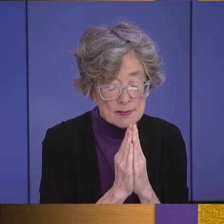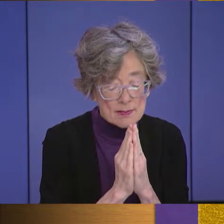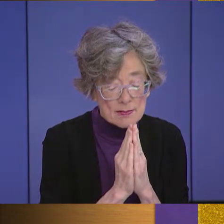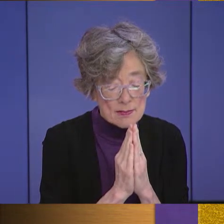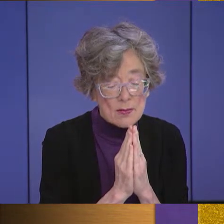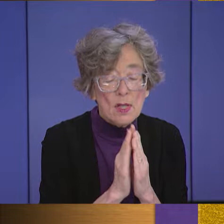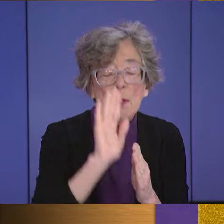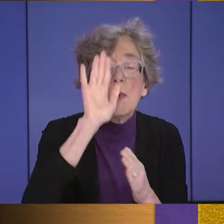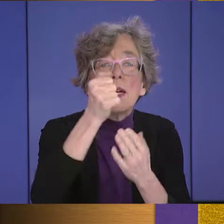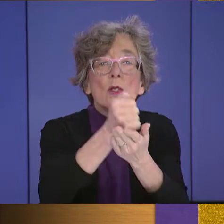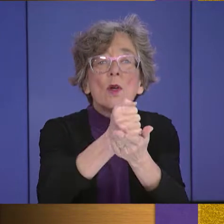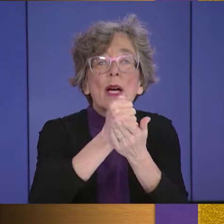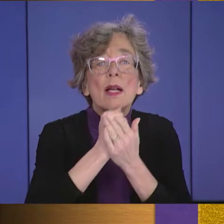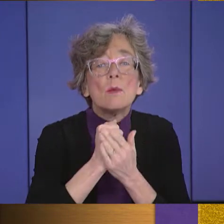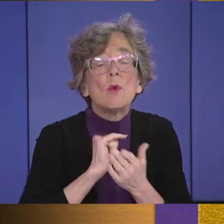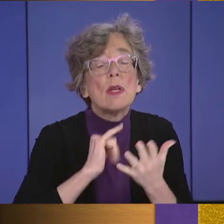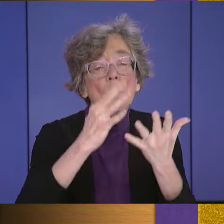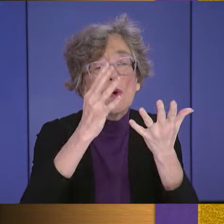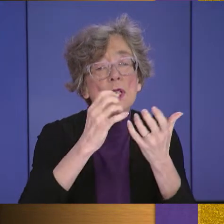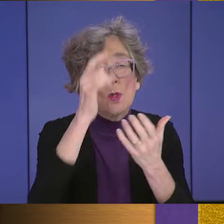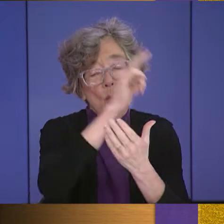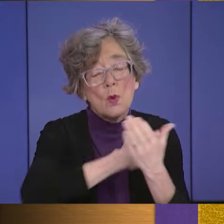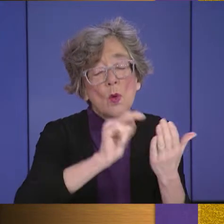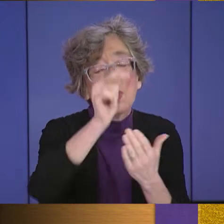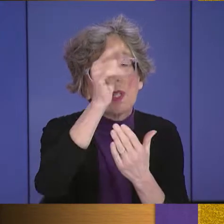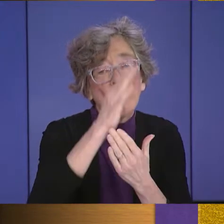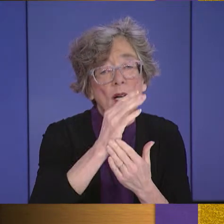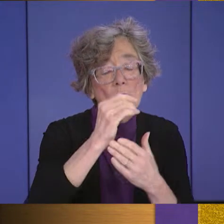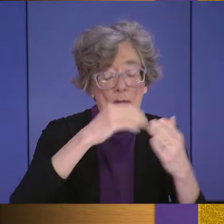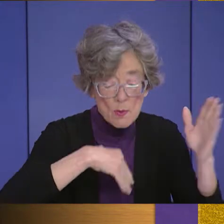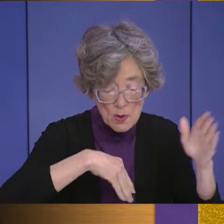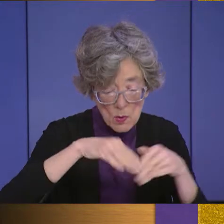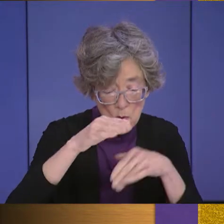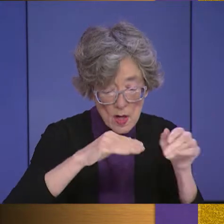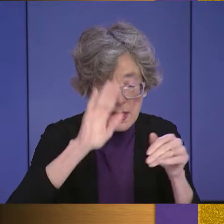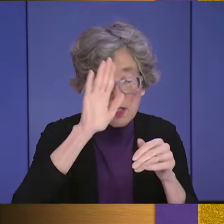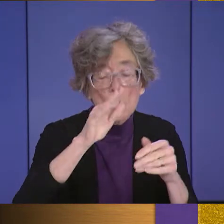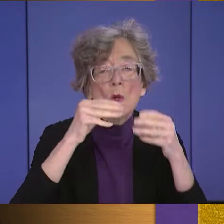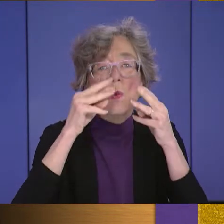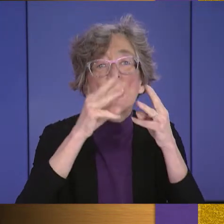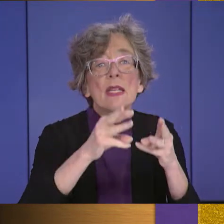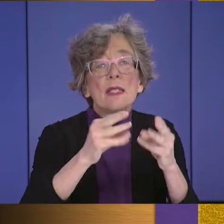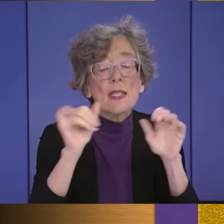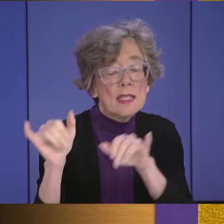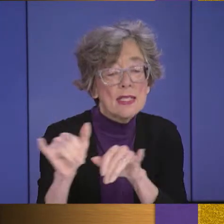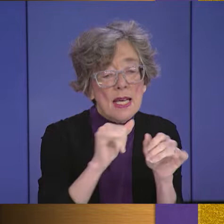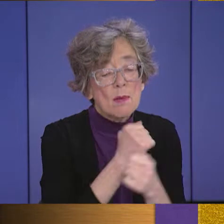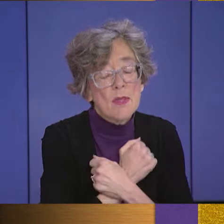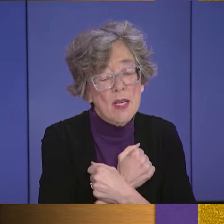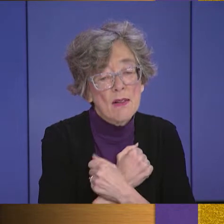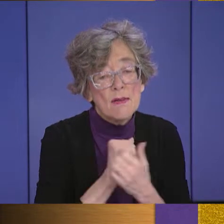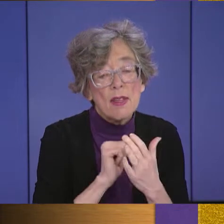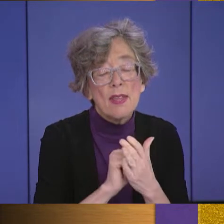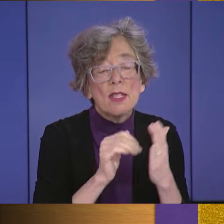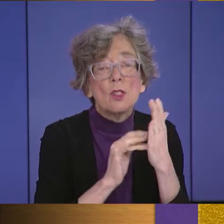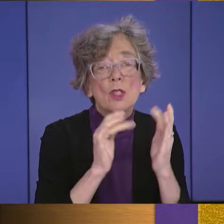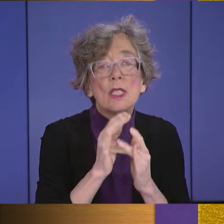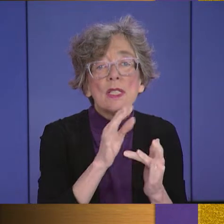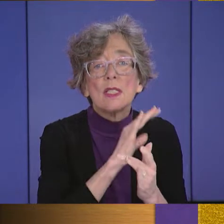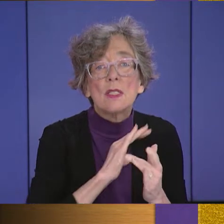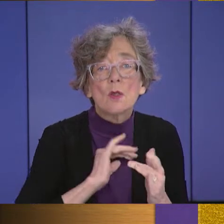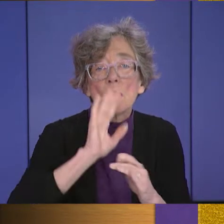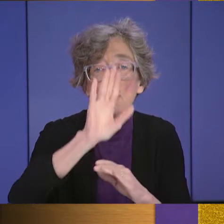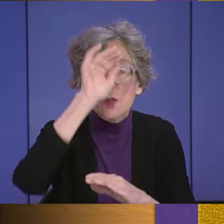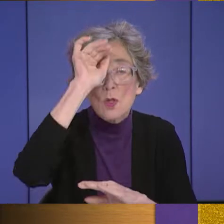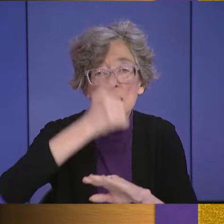By your help, we beseech you, Lord our God, may we walk eagerly in that same charity with which, out of love for the world, your